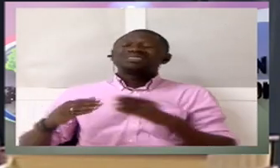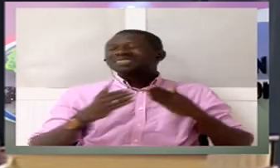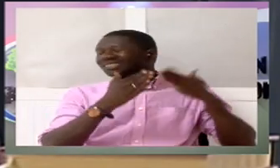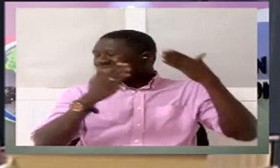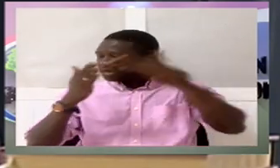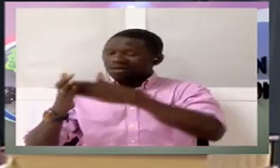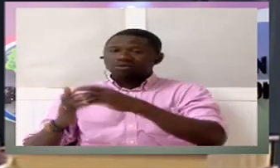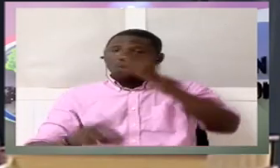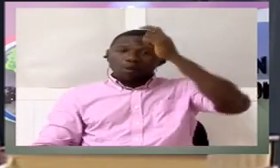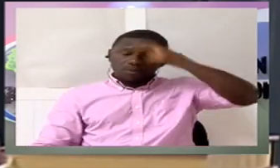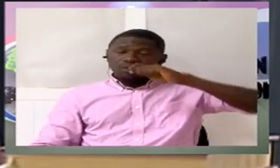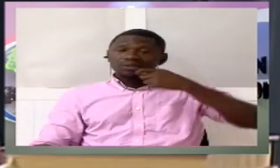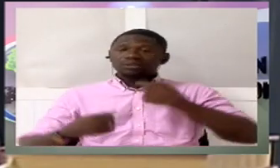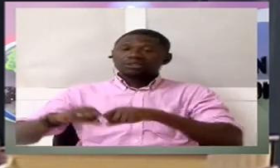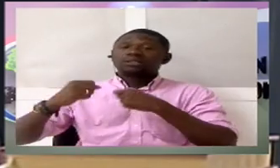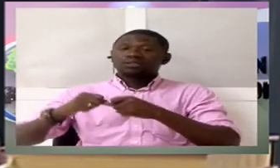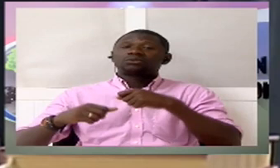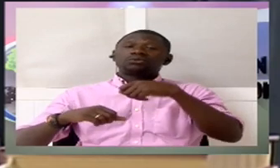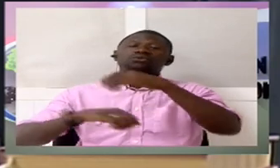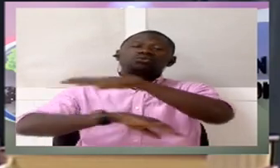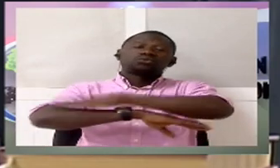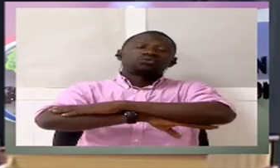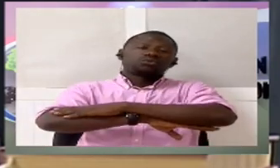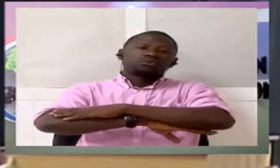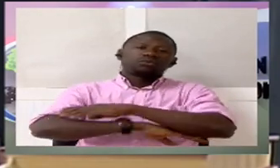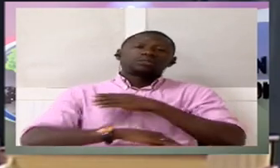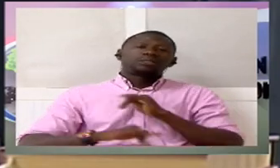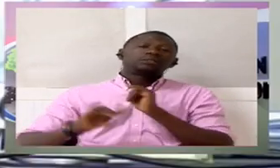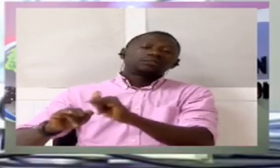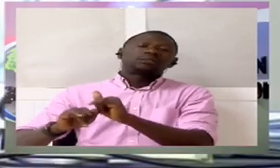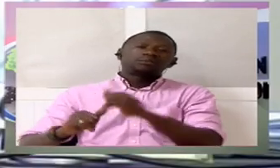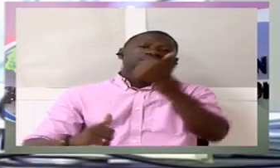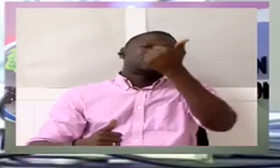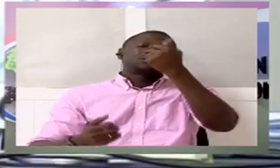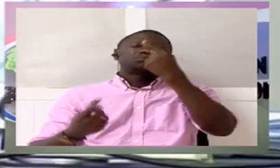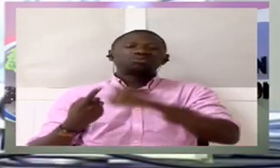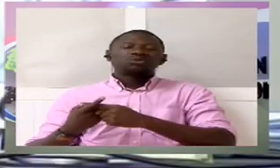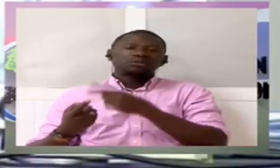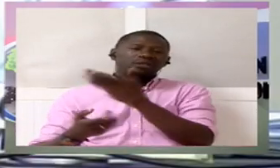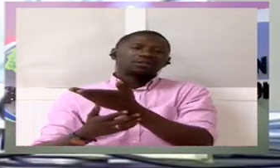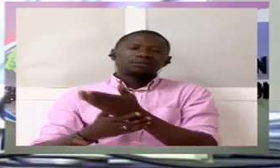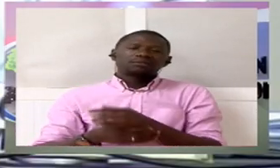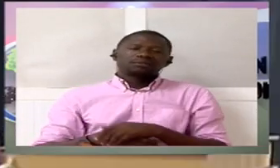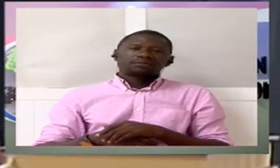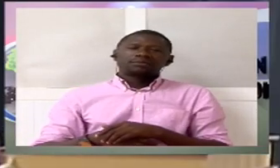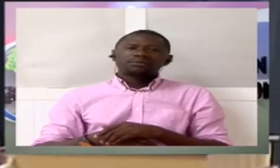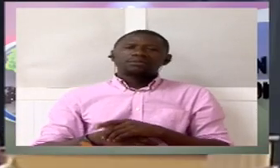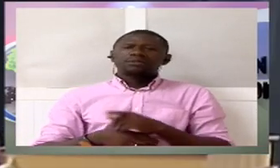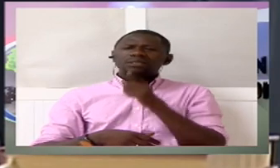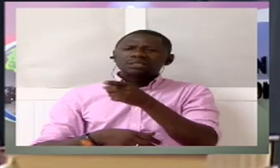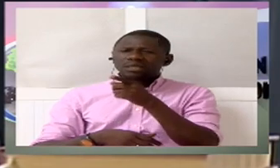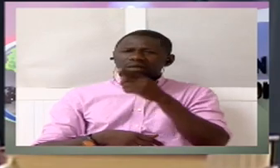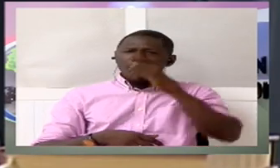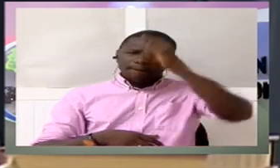police training school. 6 months like out. And he spent 6 months there. And where is the police training school? What police training school